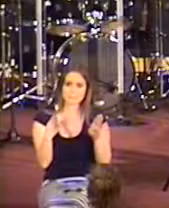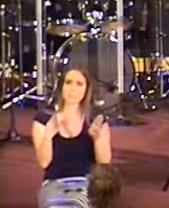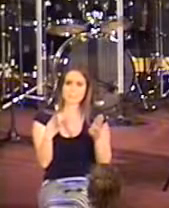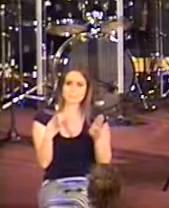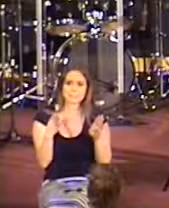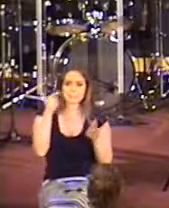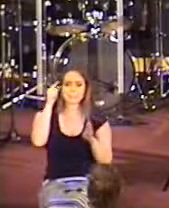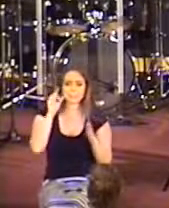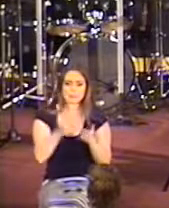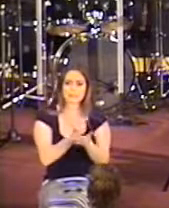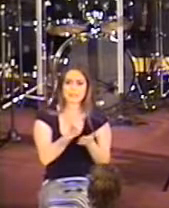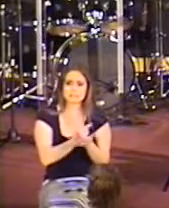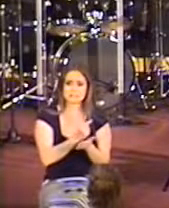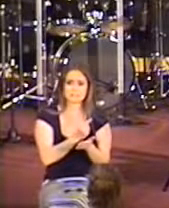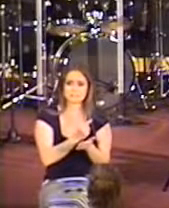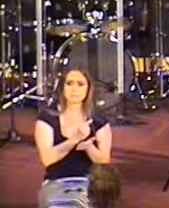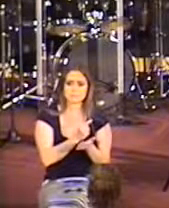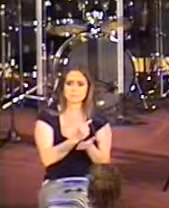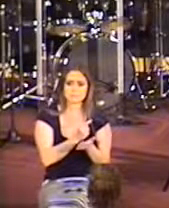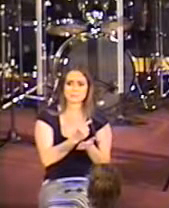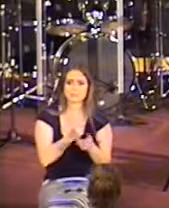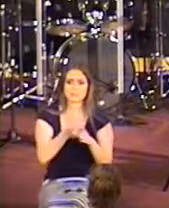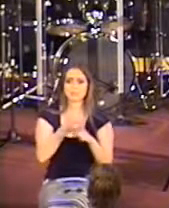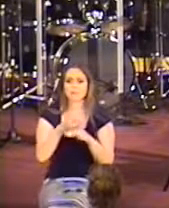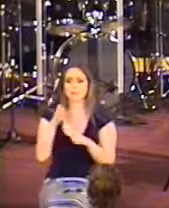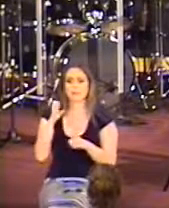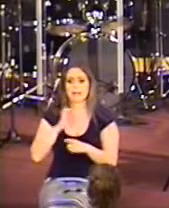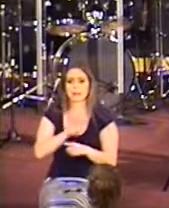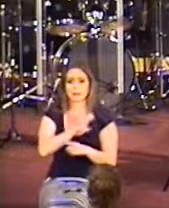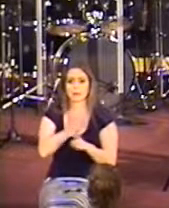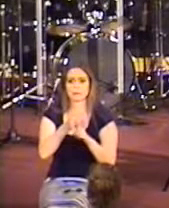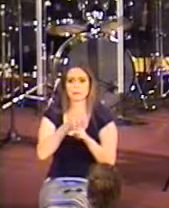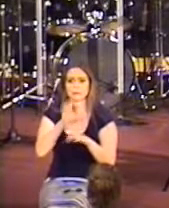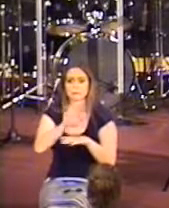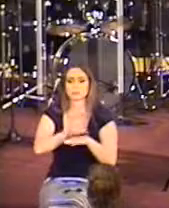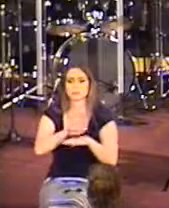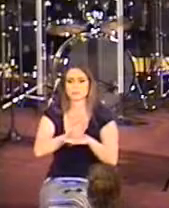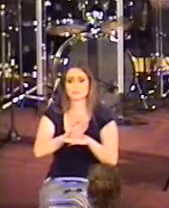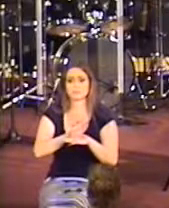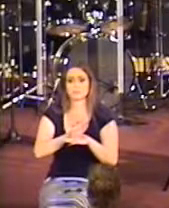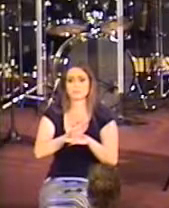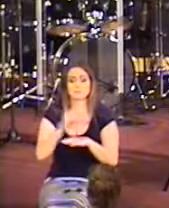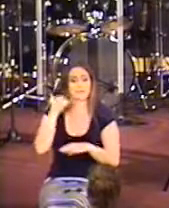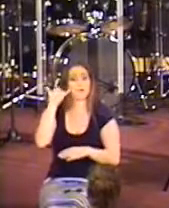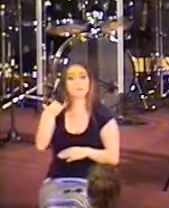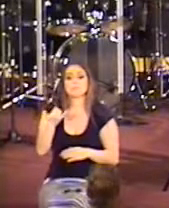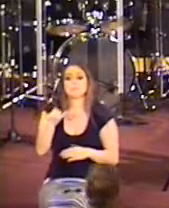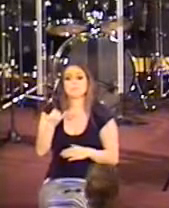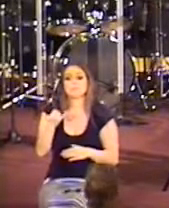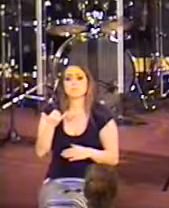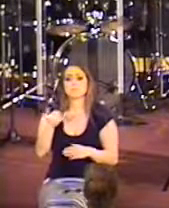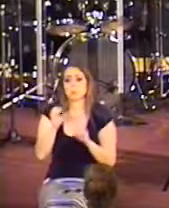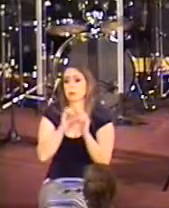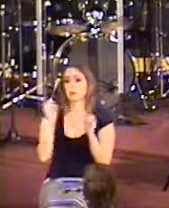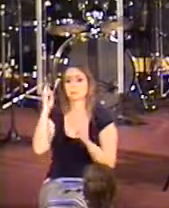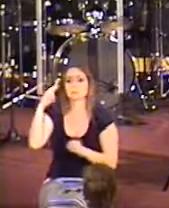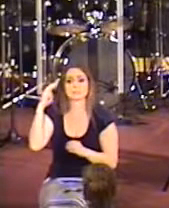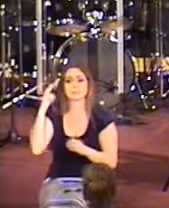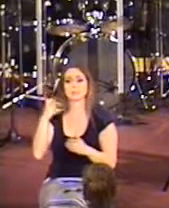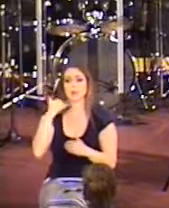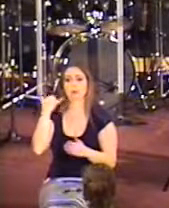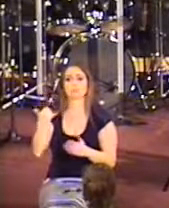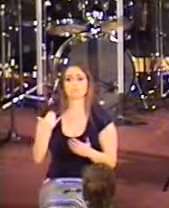gospel from an elder at a church. Oh, just out of the blue, called me on the phone.